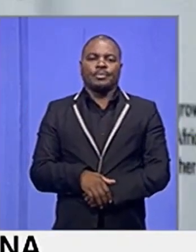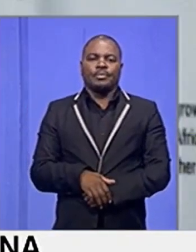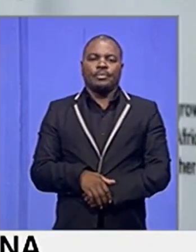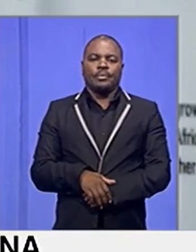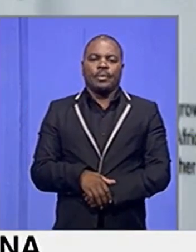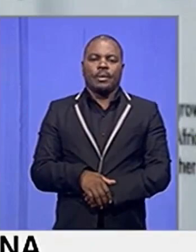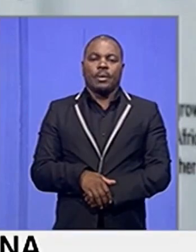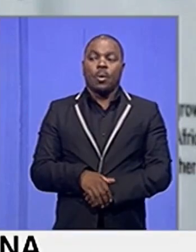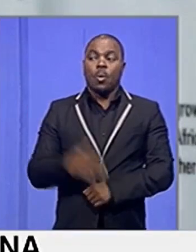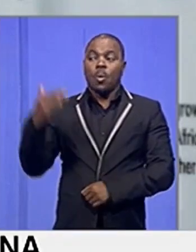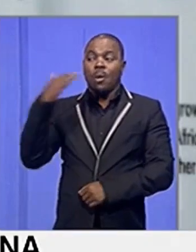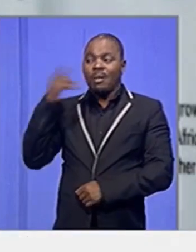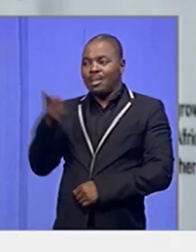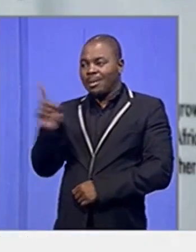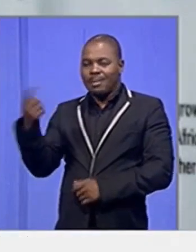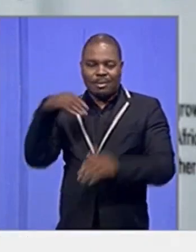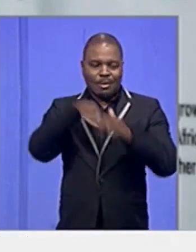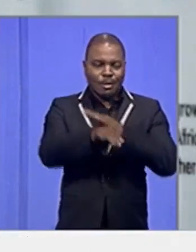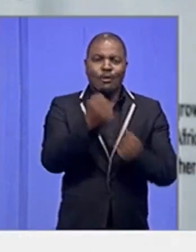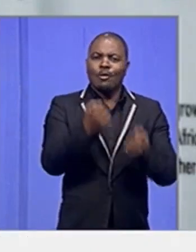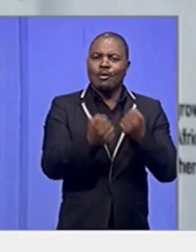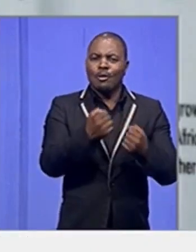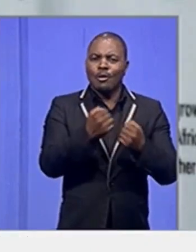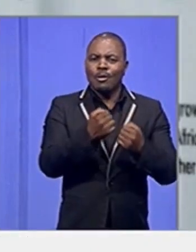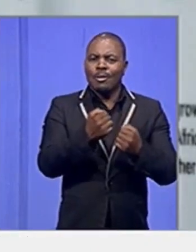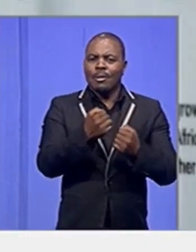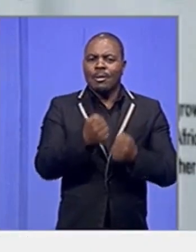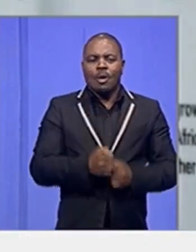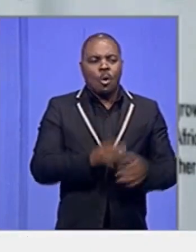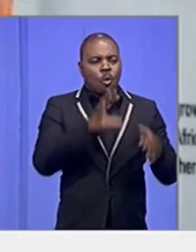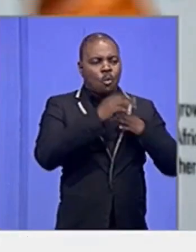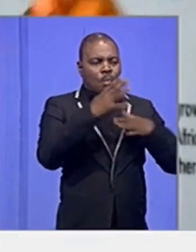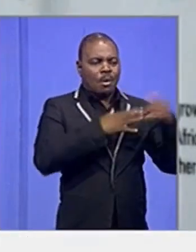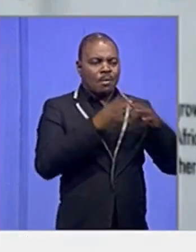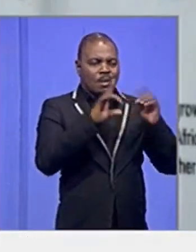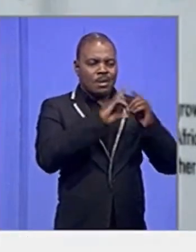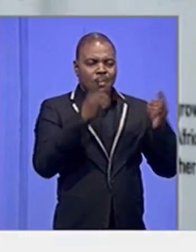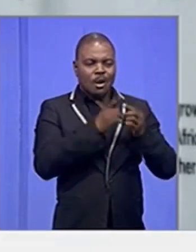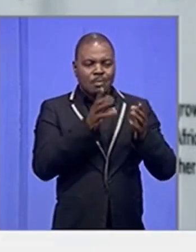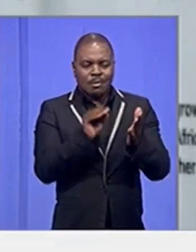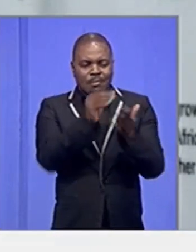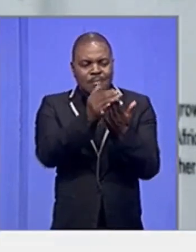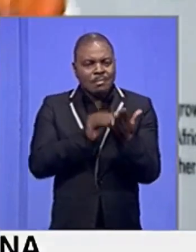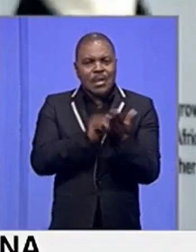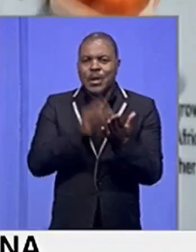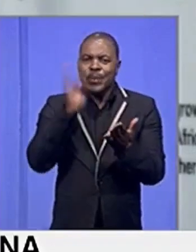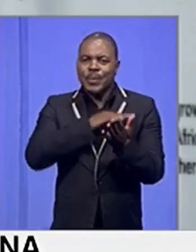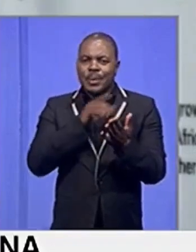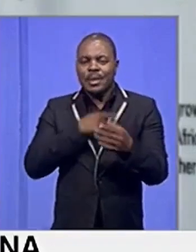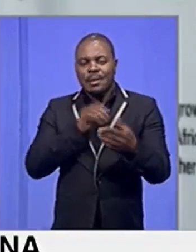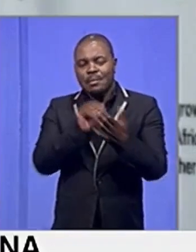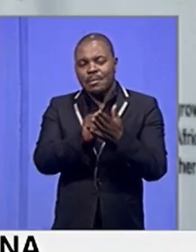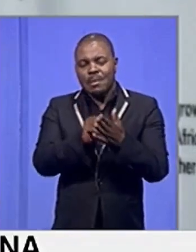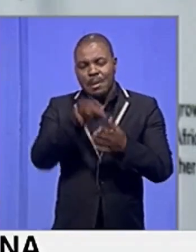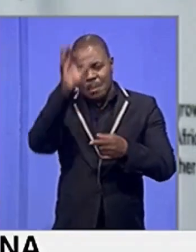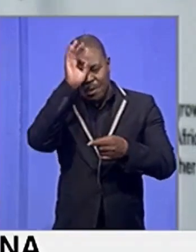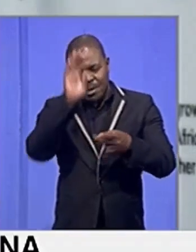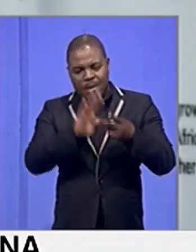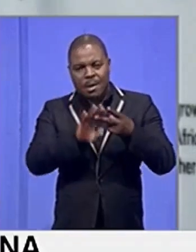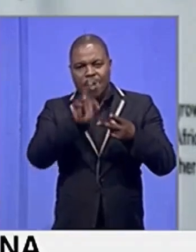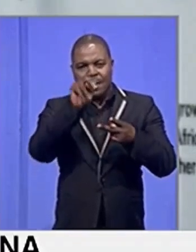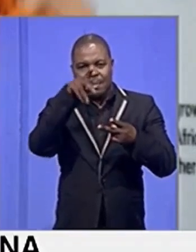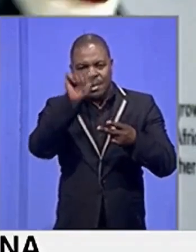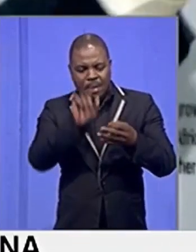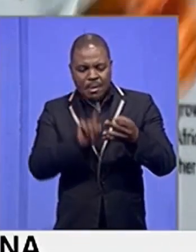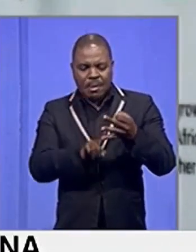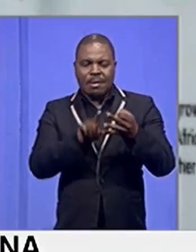Now when they go to court, they leave Home Affairs behind and go for the police, go for NPA,